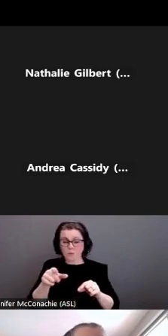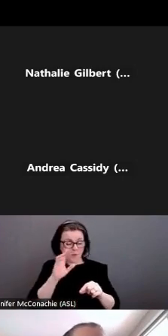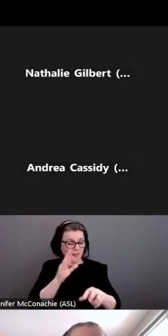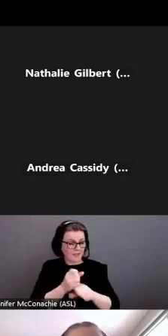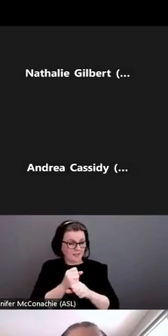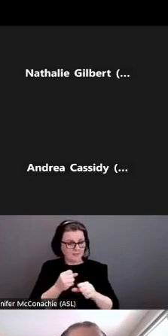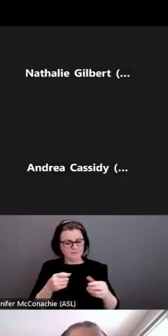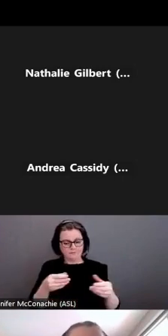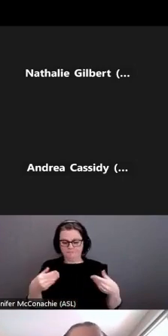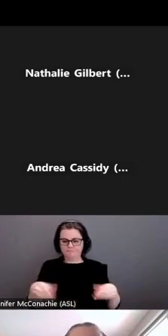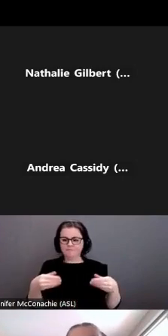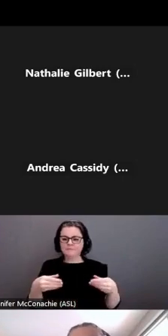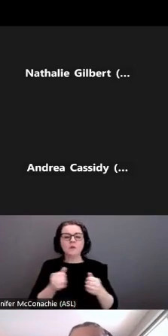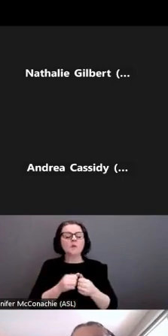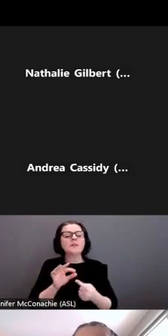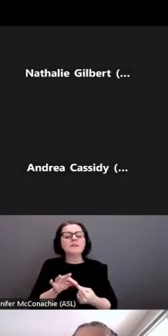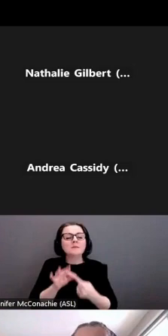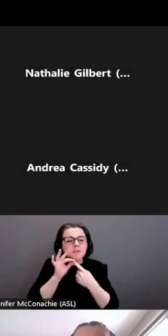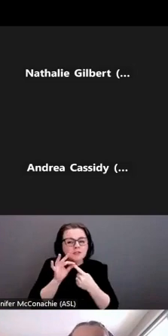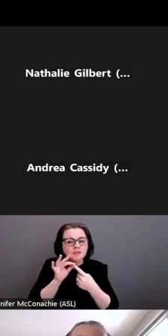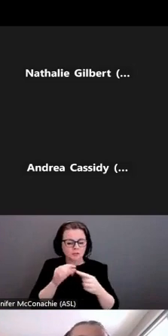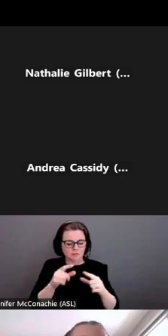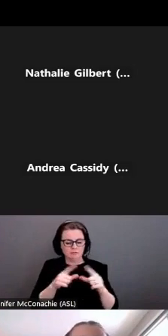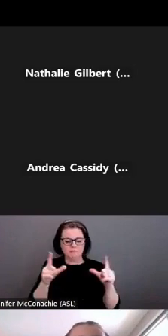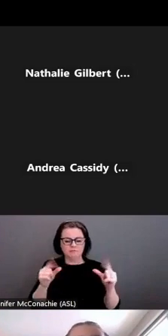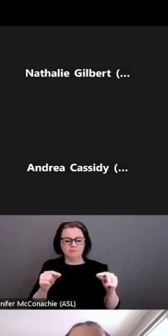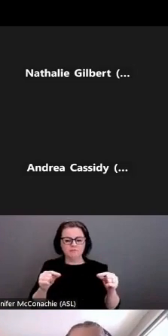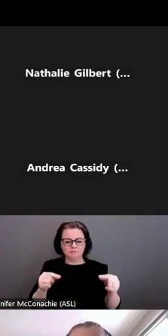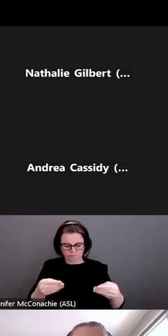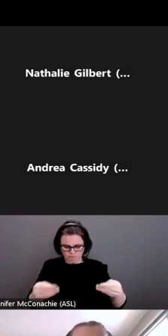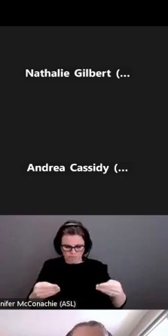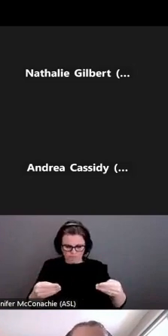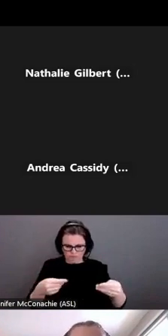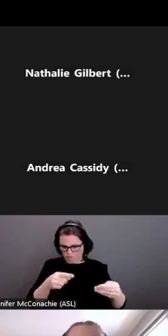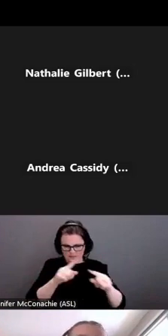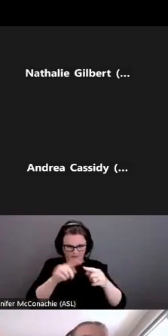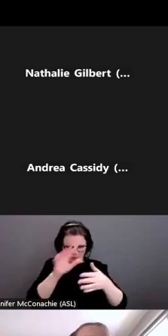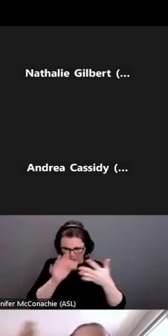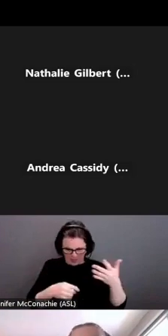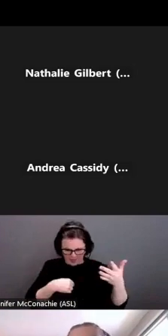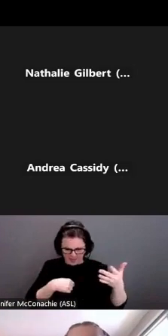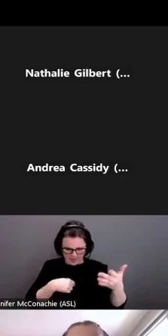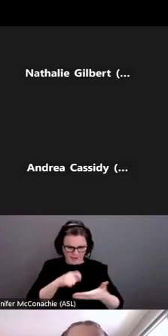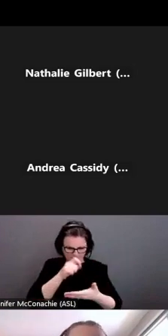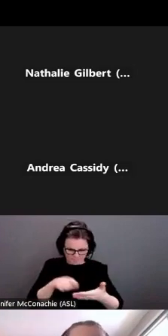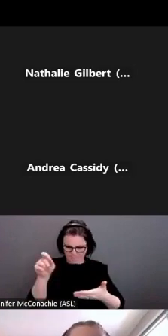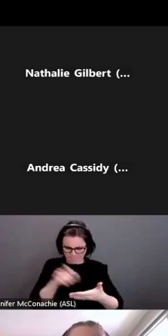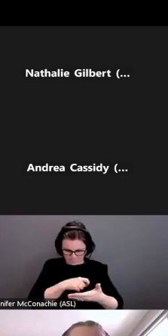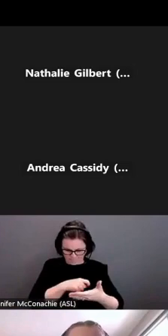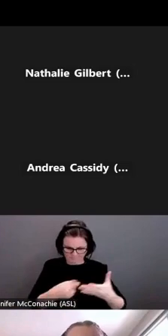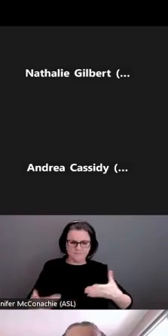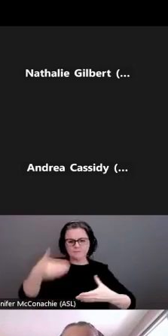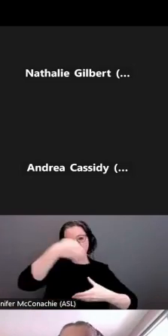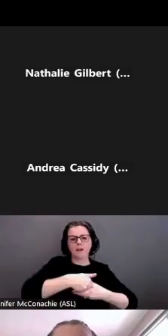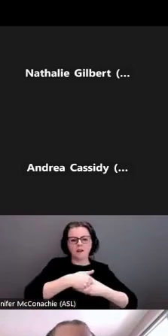a special ballot where you write down who it is you are voting for. That ballot goes inside an